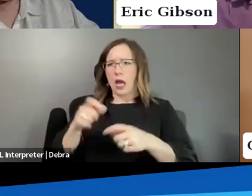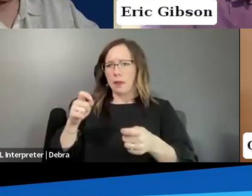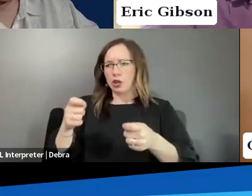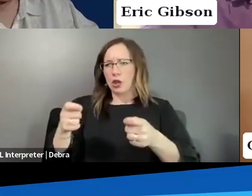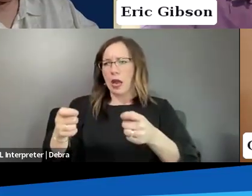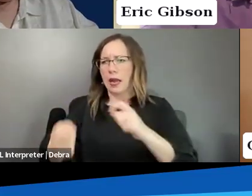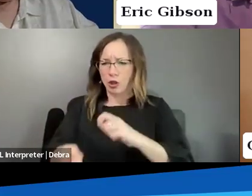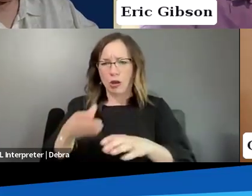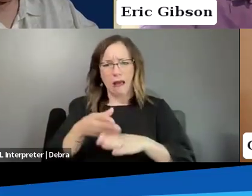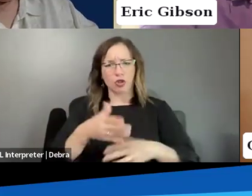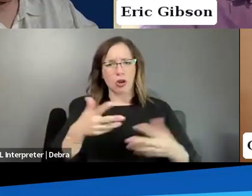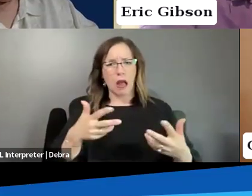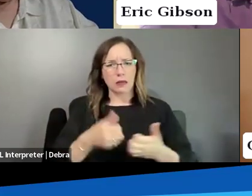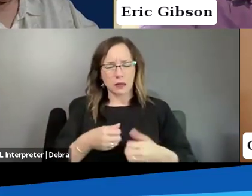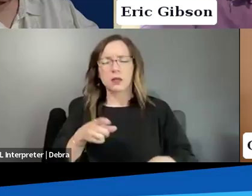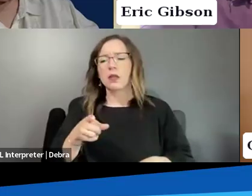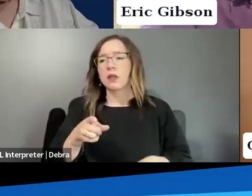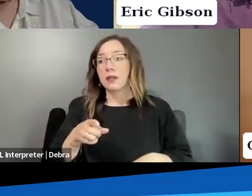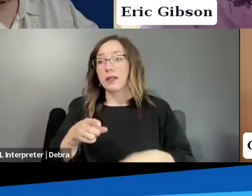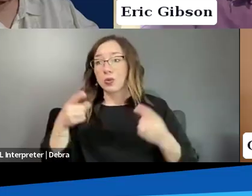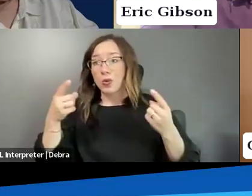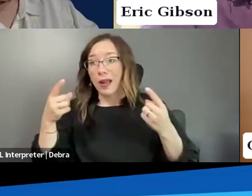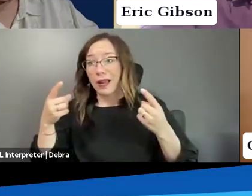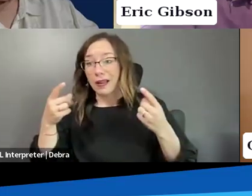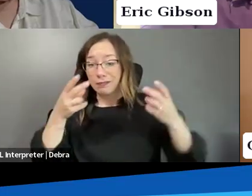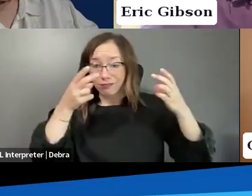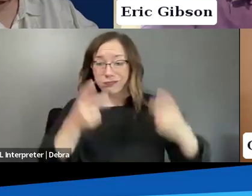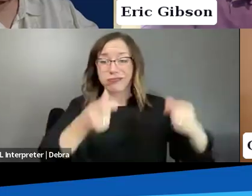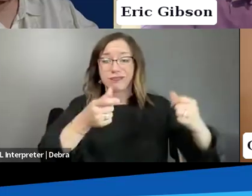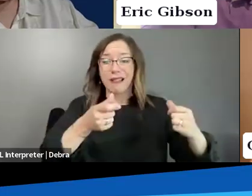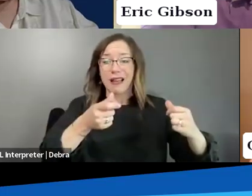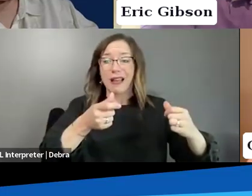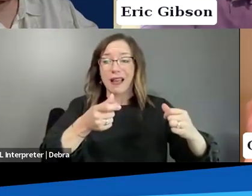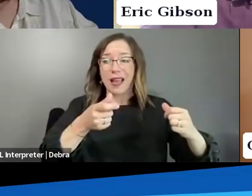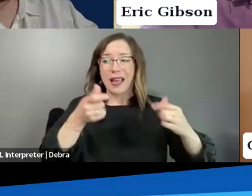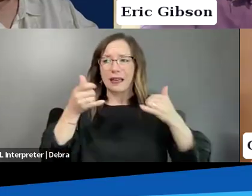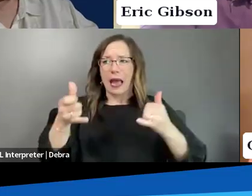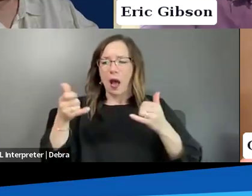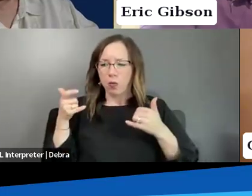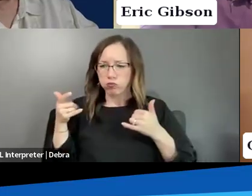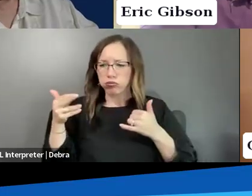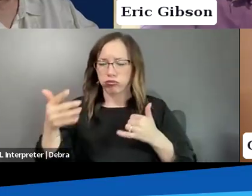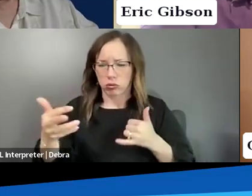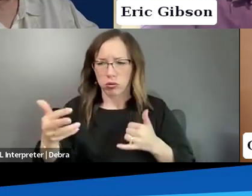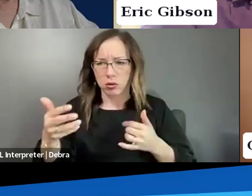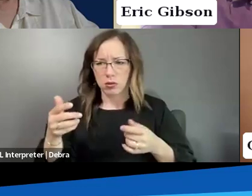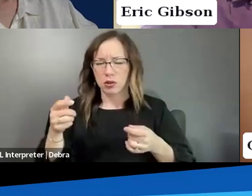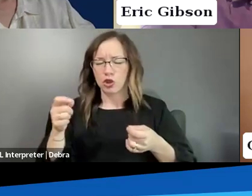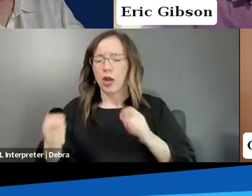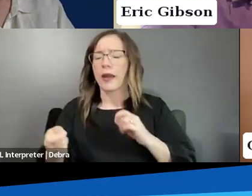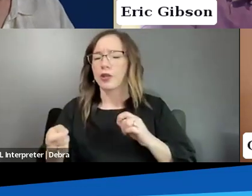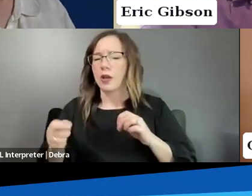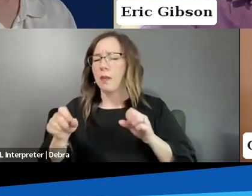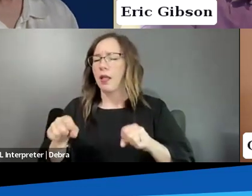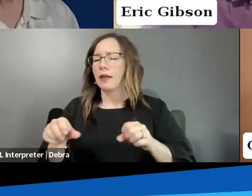accident. So what I was able to do immediately is not the same as what I'm able to do now, which I think plays into the mental health